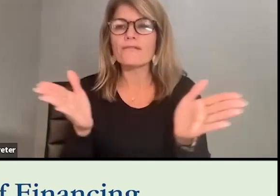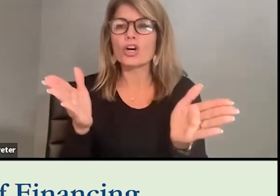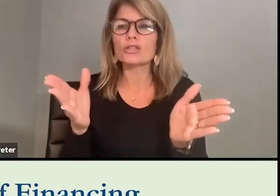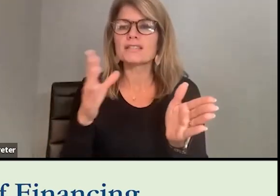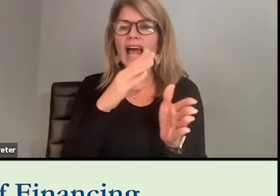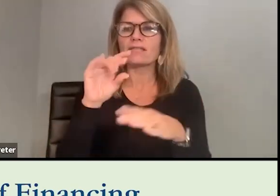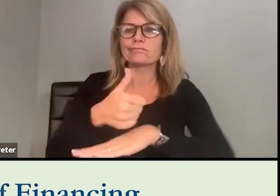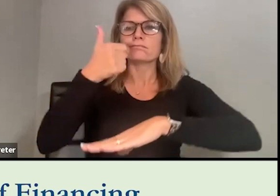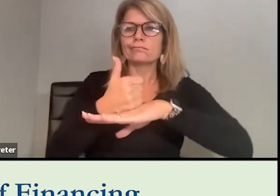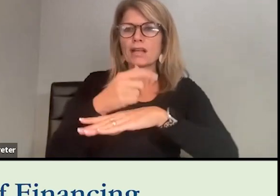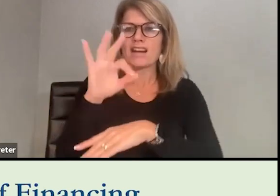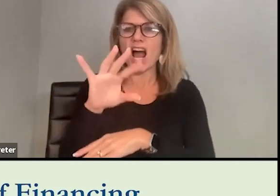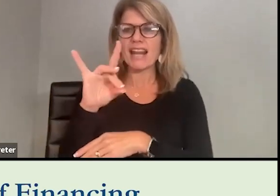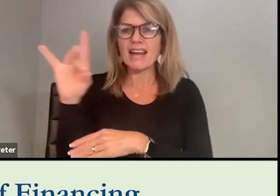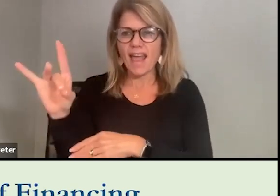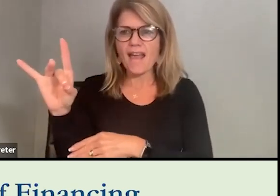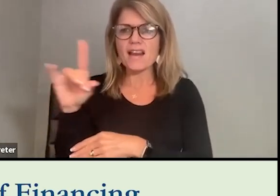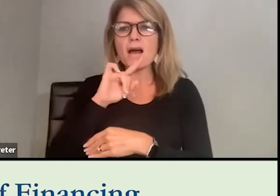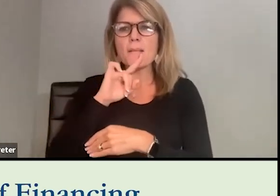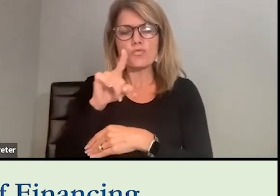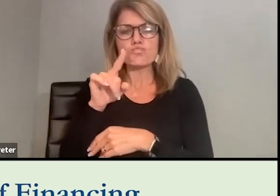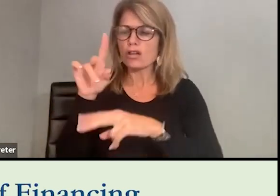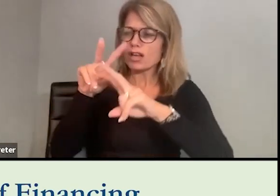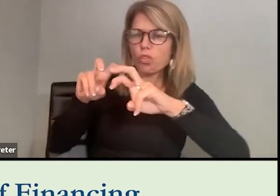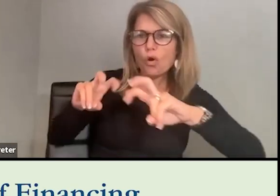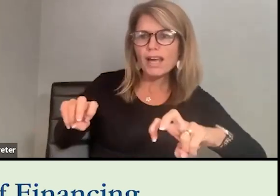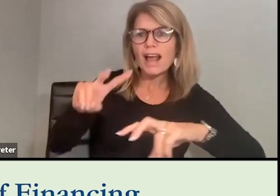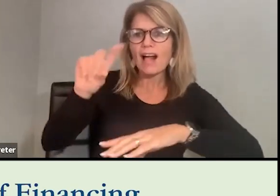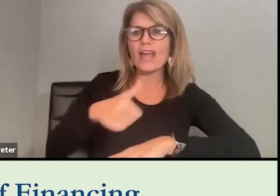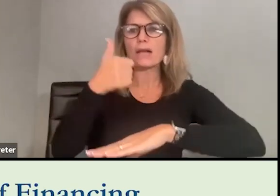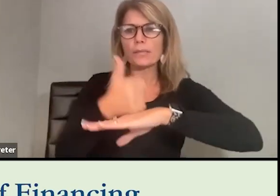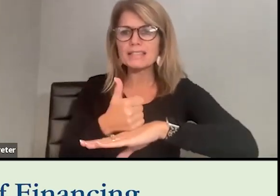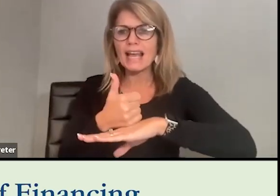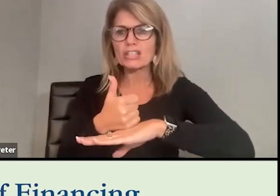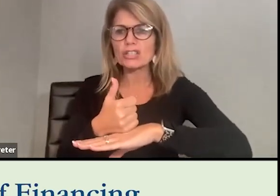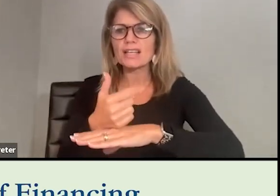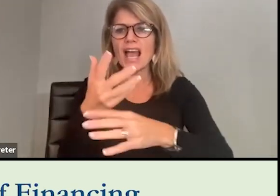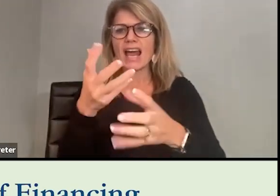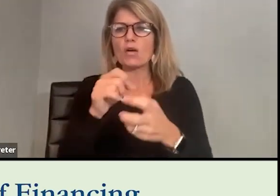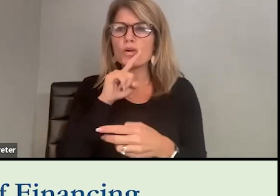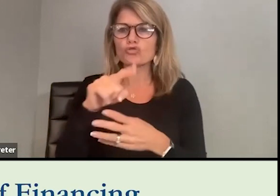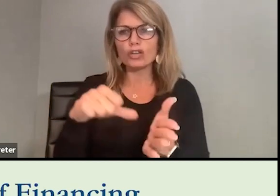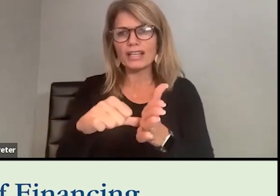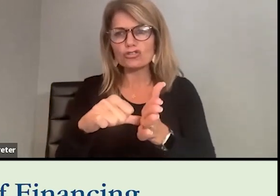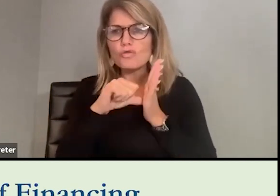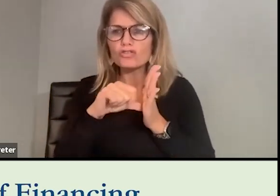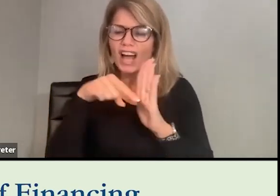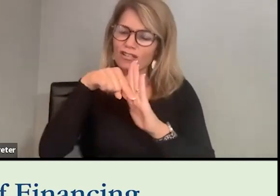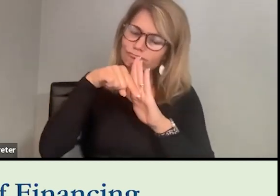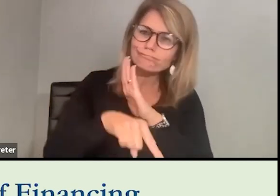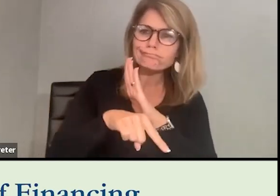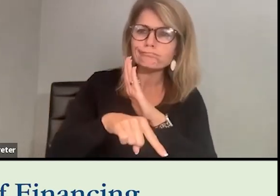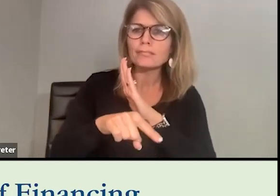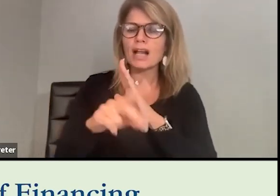launch of 988, but also taking a look at its implementation. And I wanted to drill down a little bit further because with the